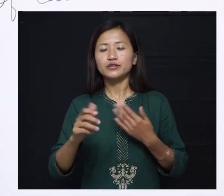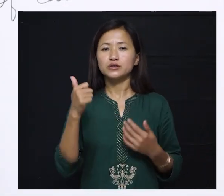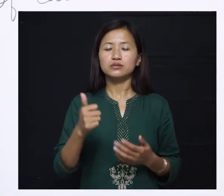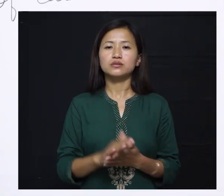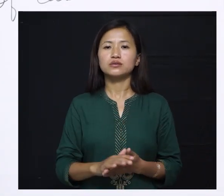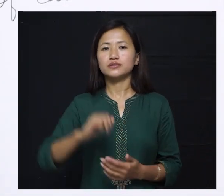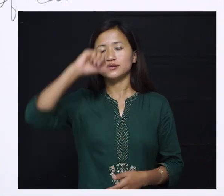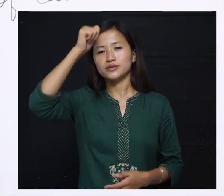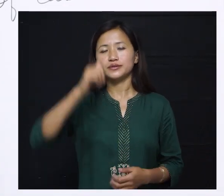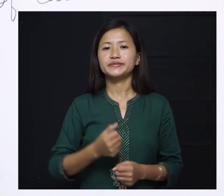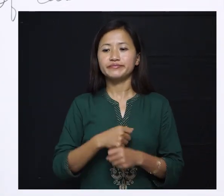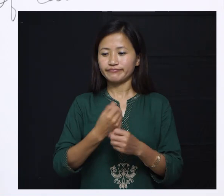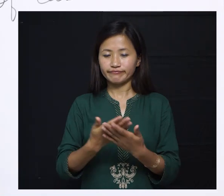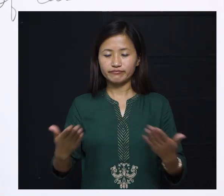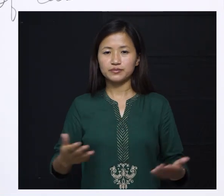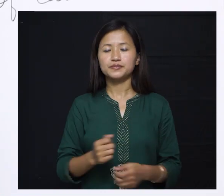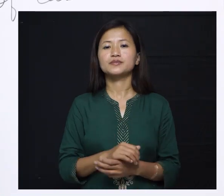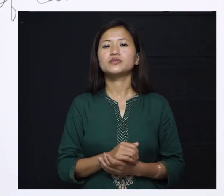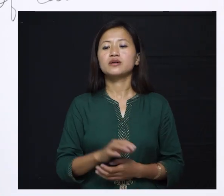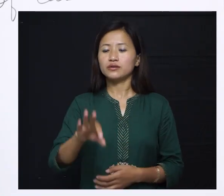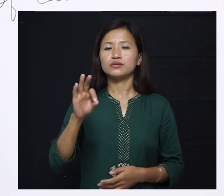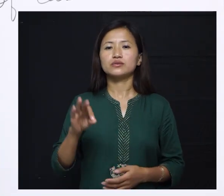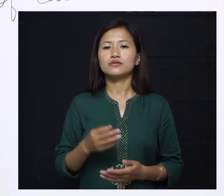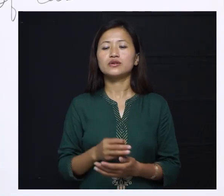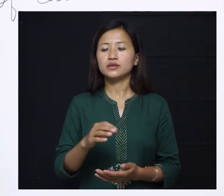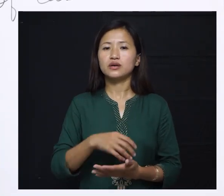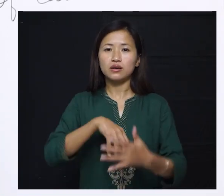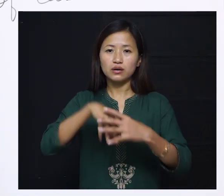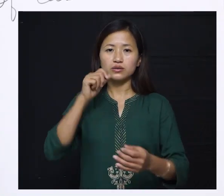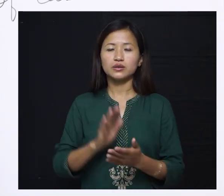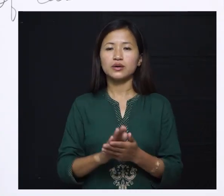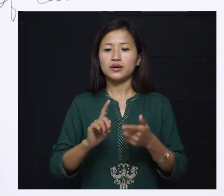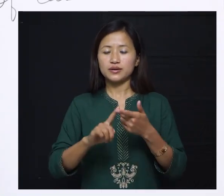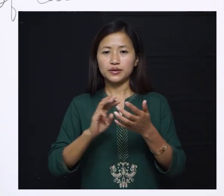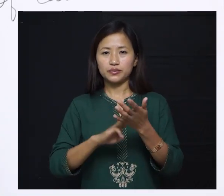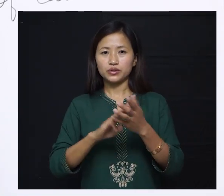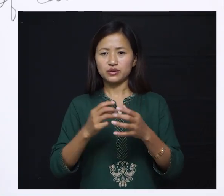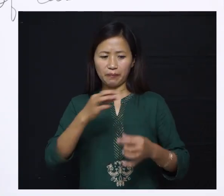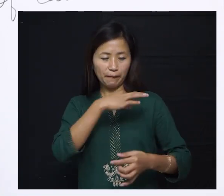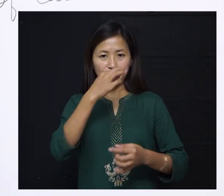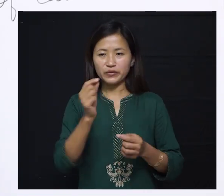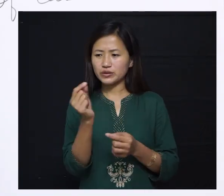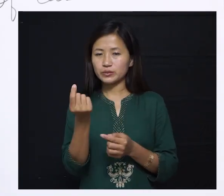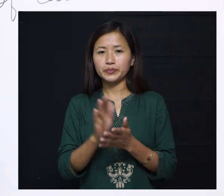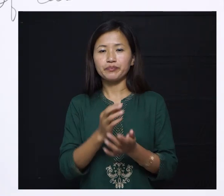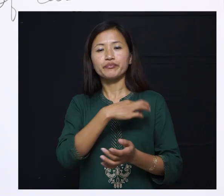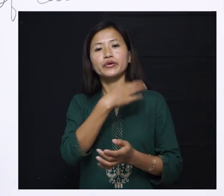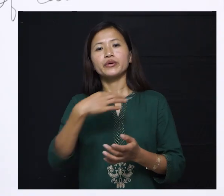Indian craftsmen. And we can also find out from the embroidery works and all the